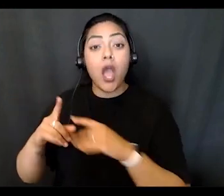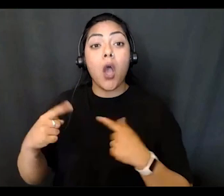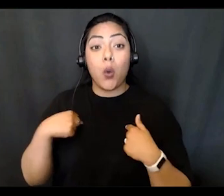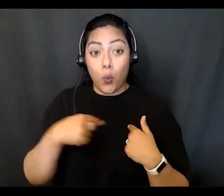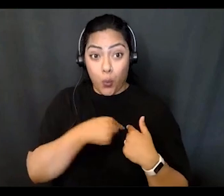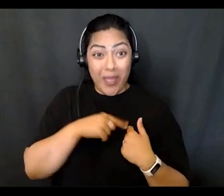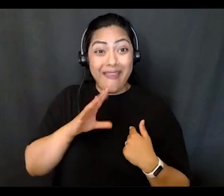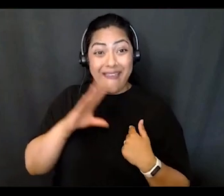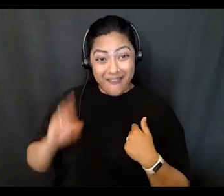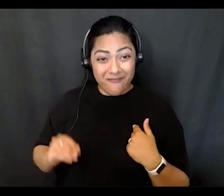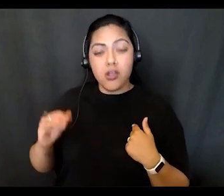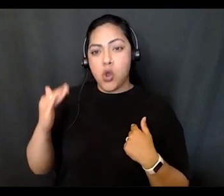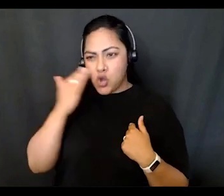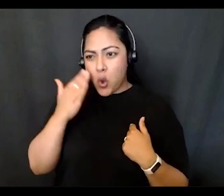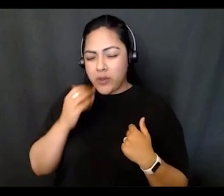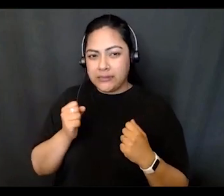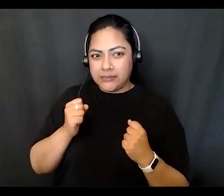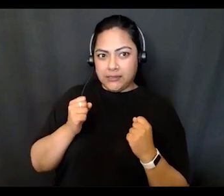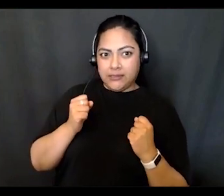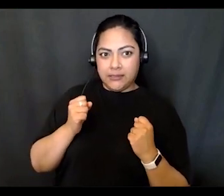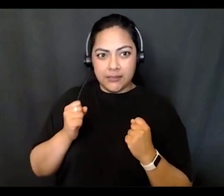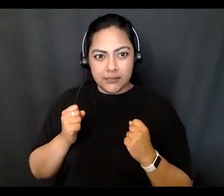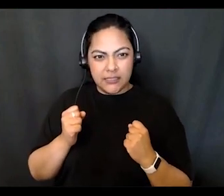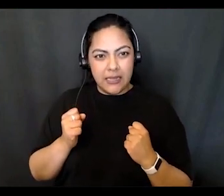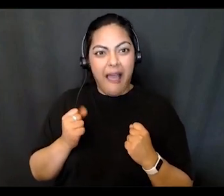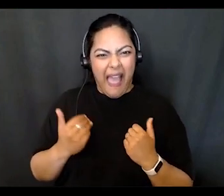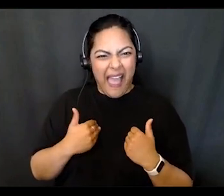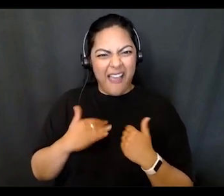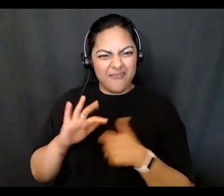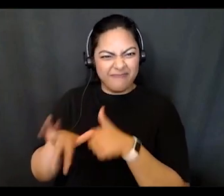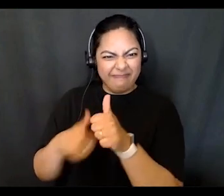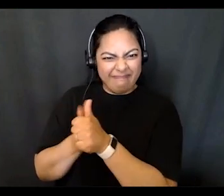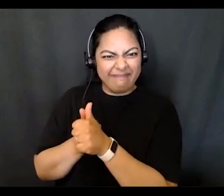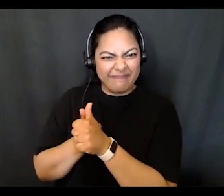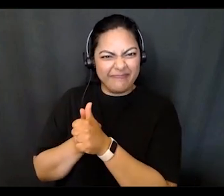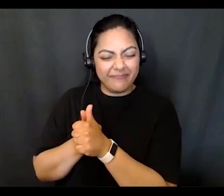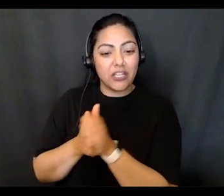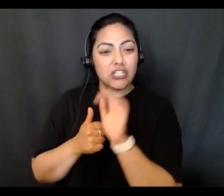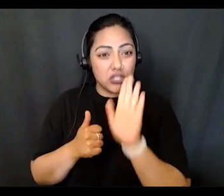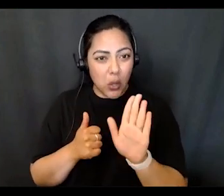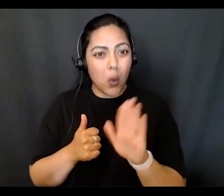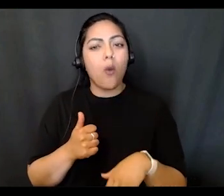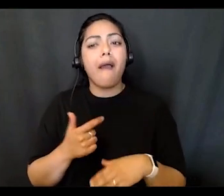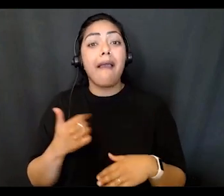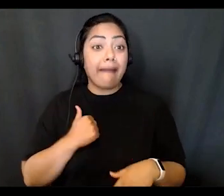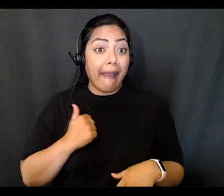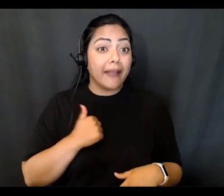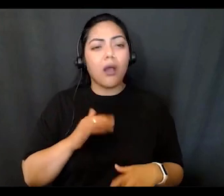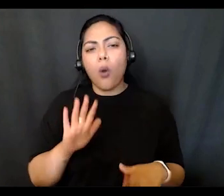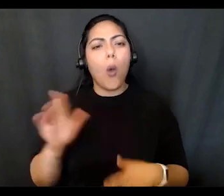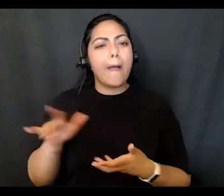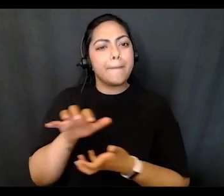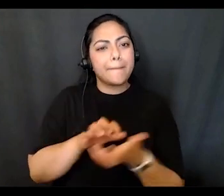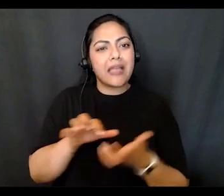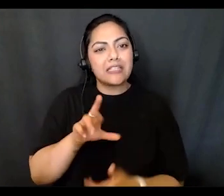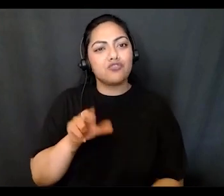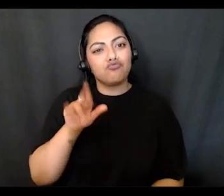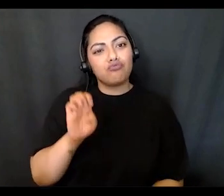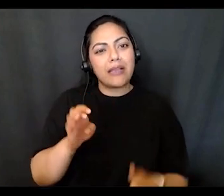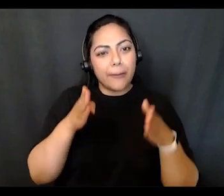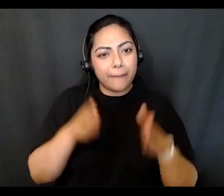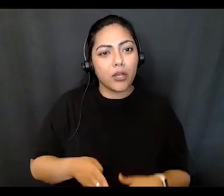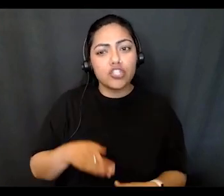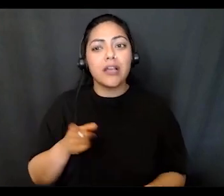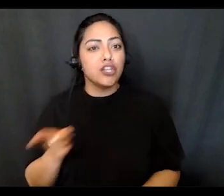word in this particular context. And so folks in North America want to tell Taylor that she is a mixed race person. And she says, no, I